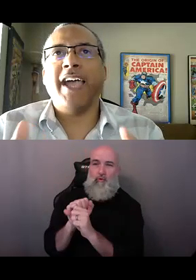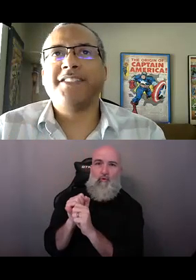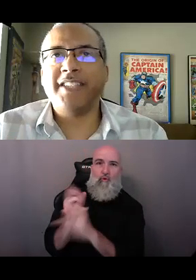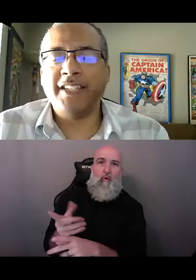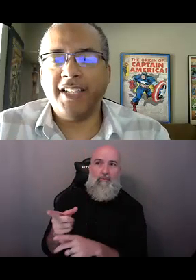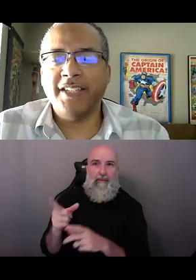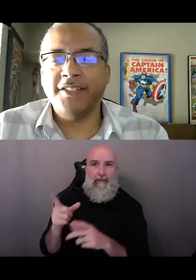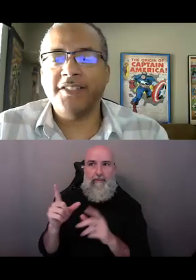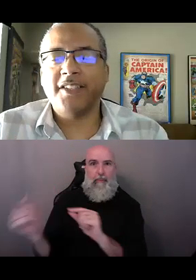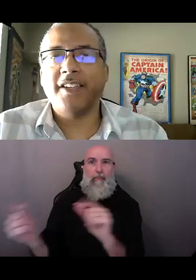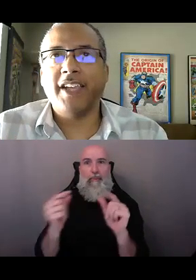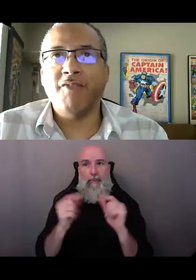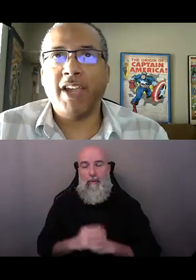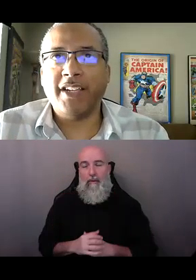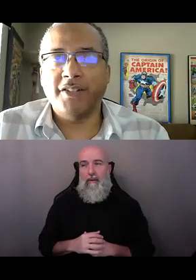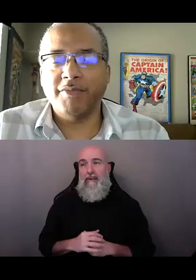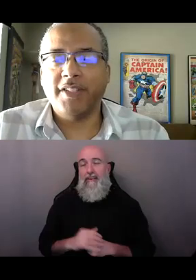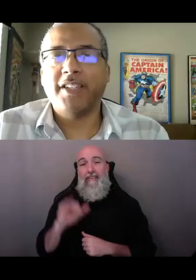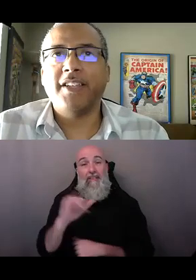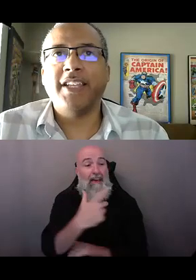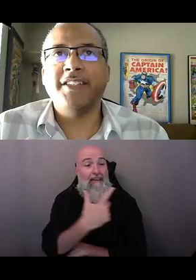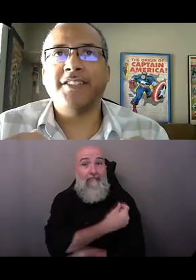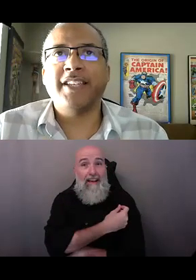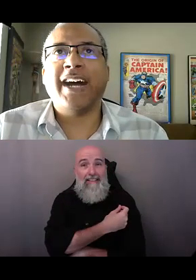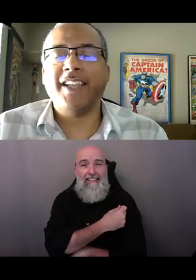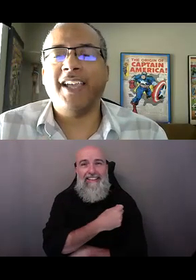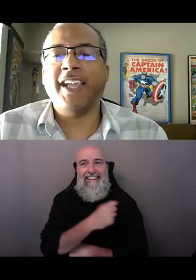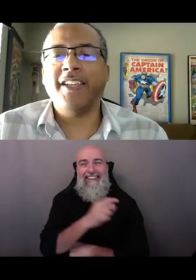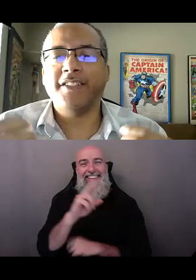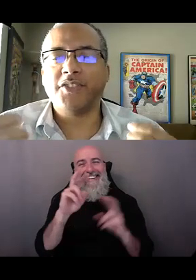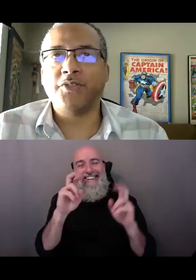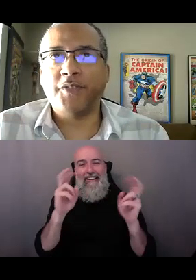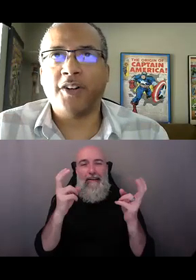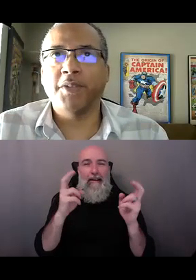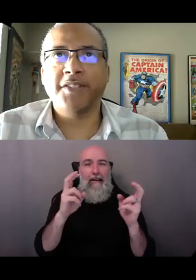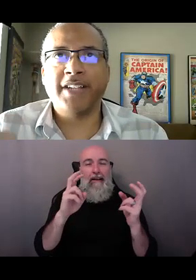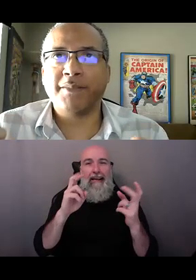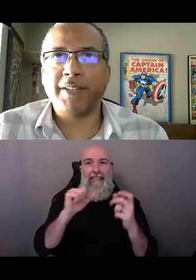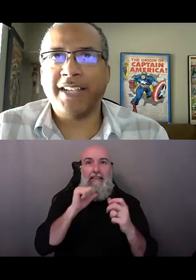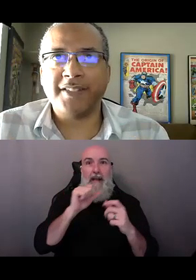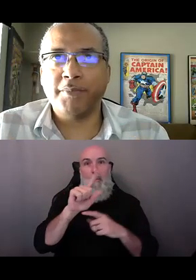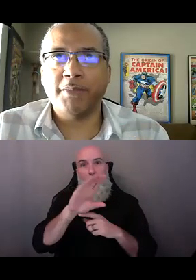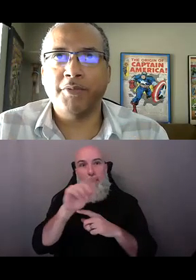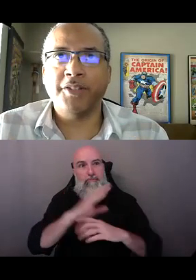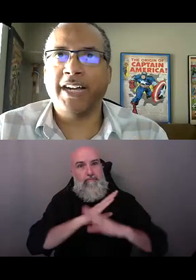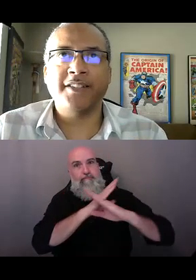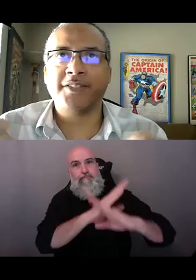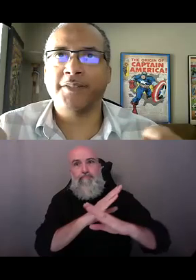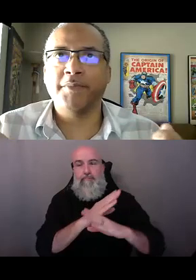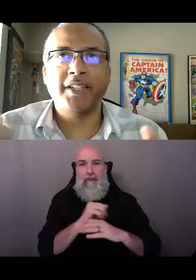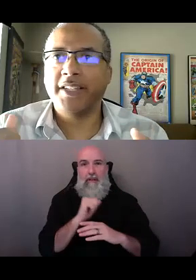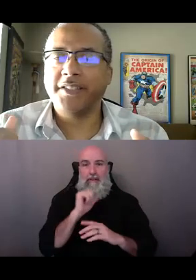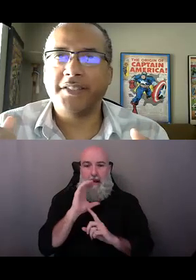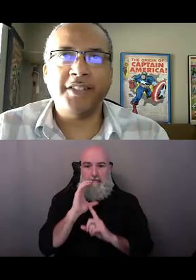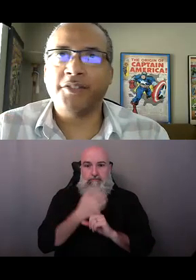the vaccine is a raincoat. It is not a suit of armor. It's not a plastic bubble. You're not in